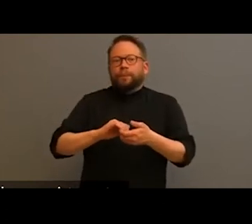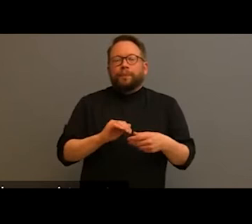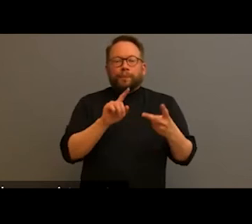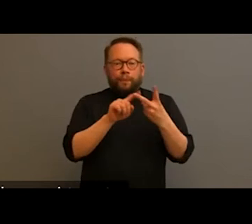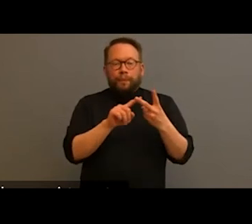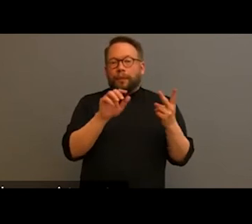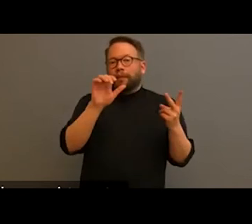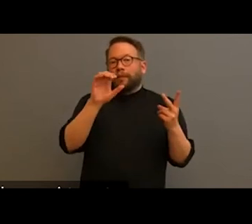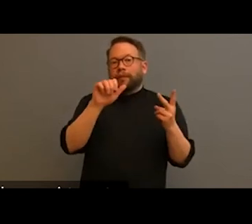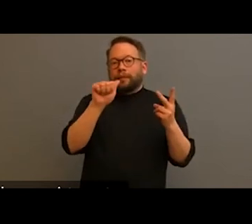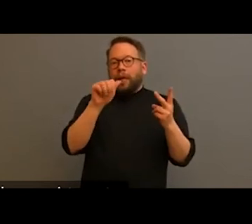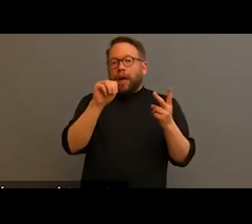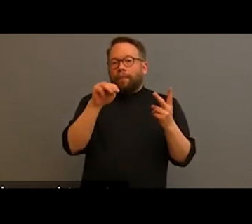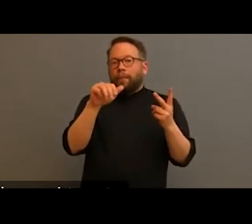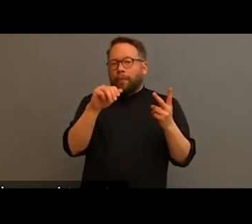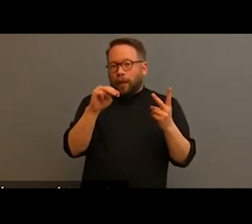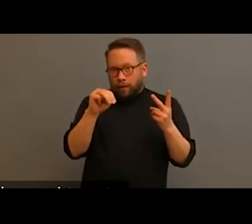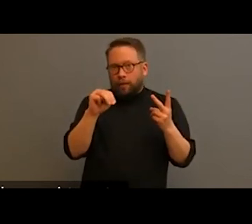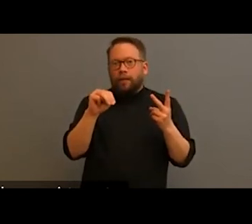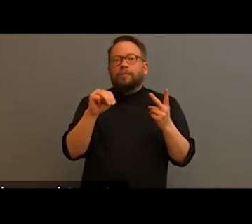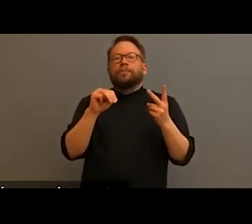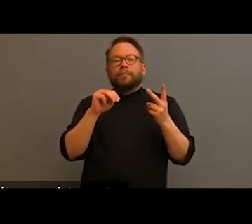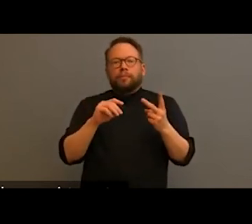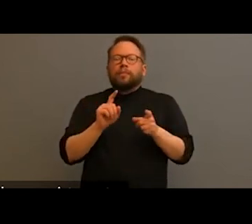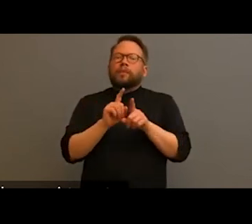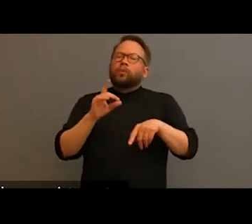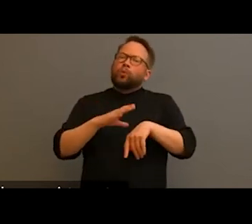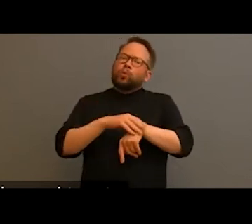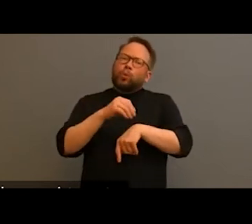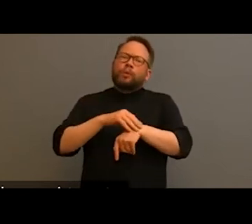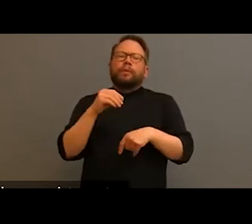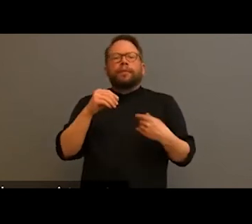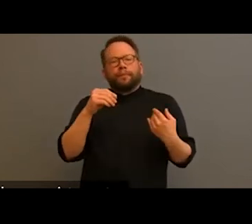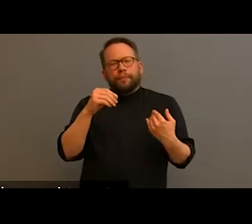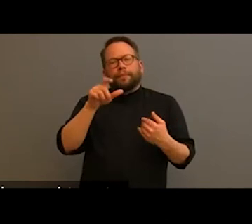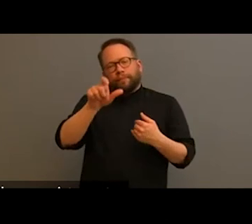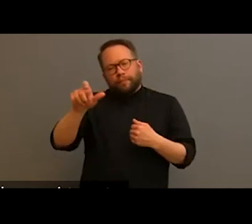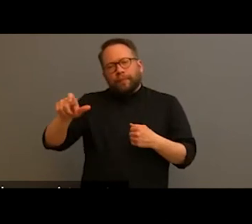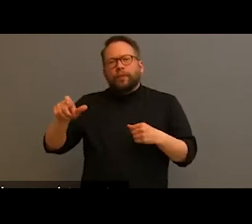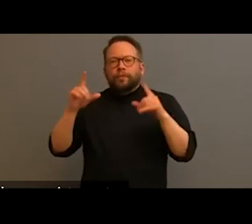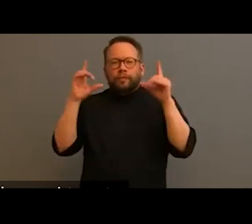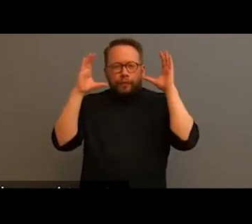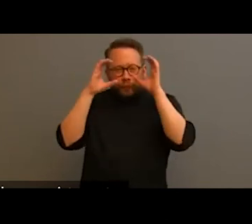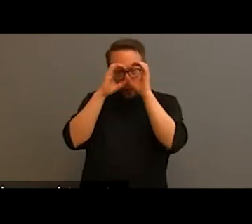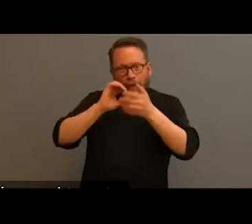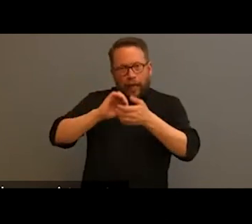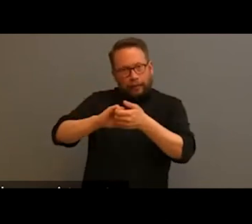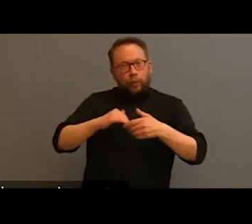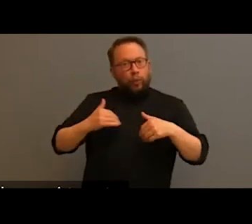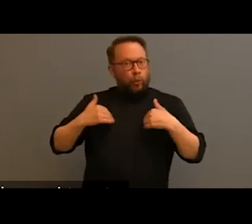the Swedish Association of the Visually Impaired Youth. And on the right-hand side, we see Marie-Louise